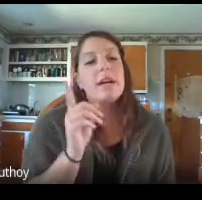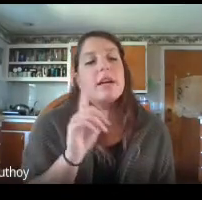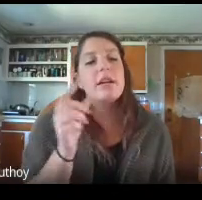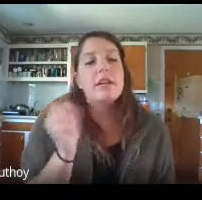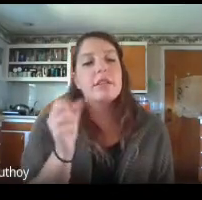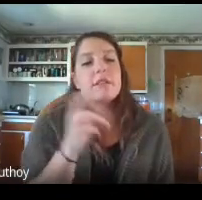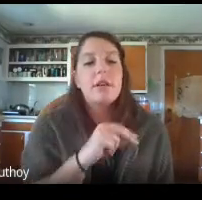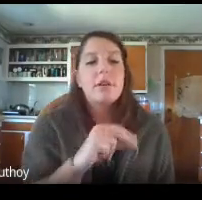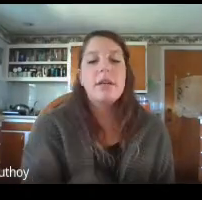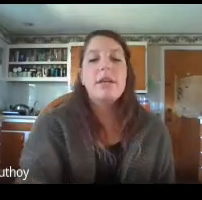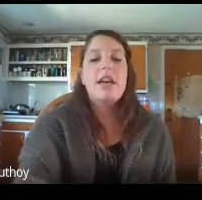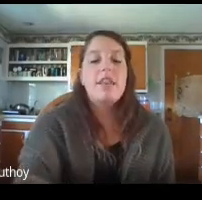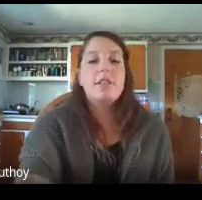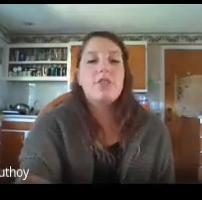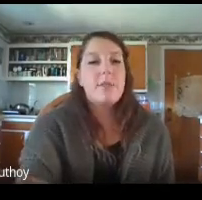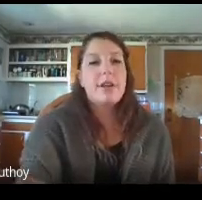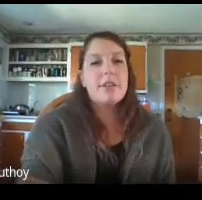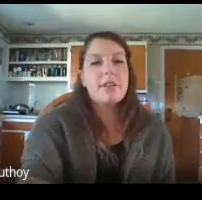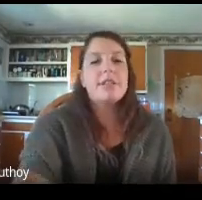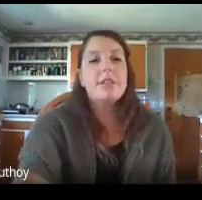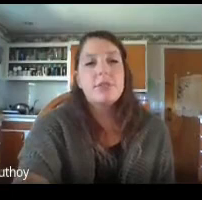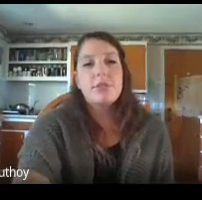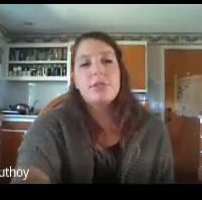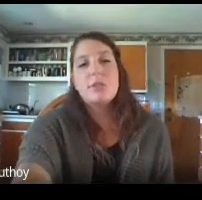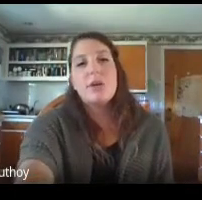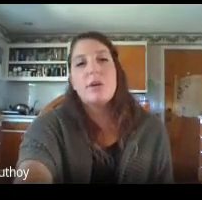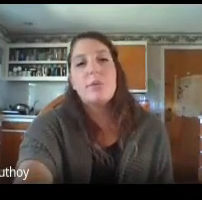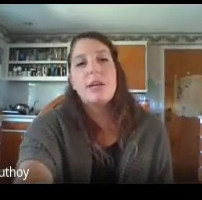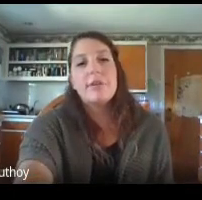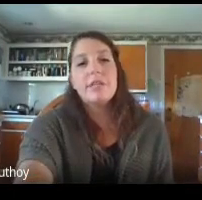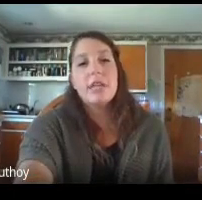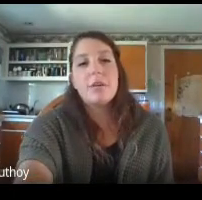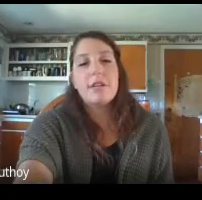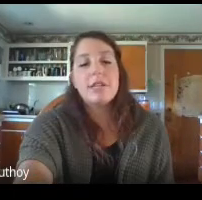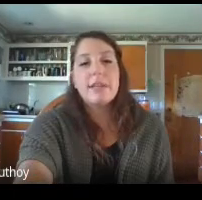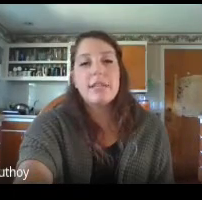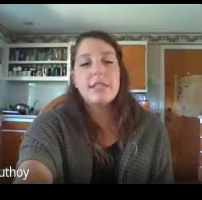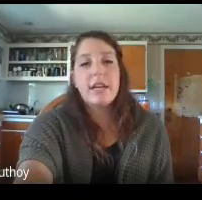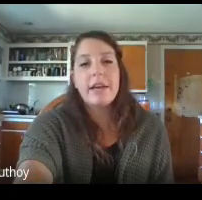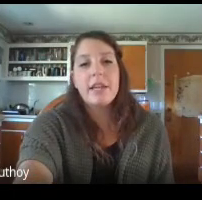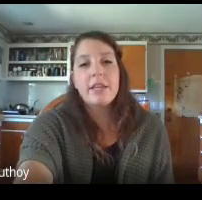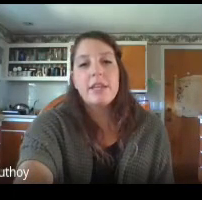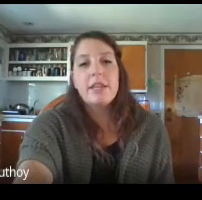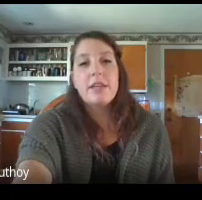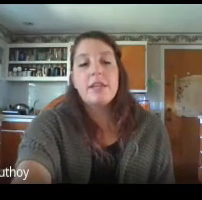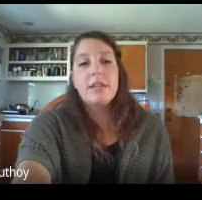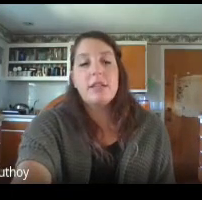what, where, yes, no, and then describing others. So we are going to start with fingerspelling